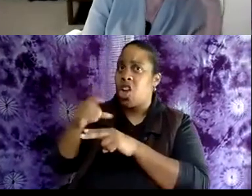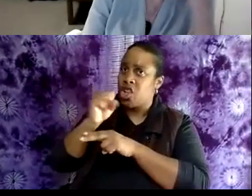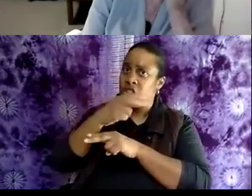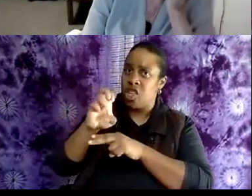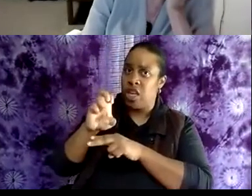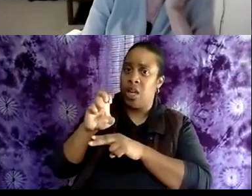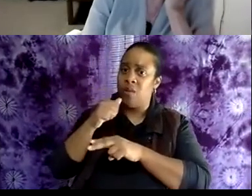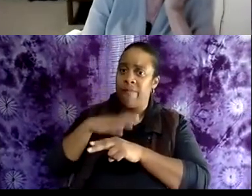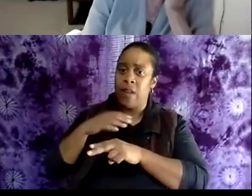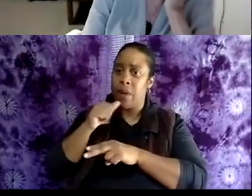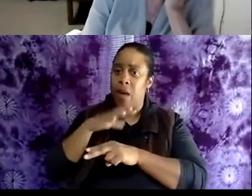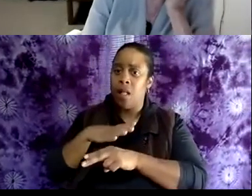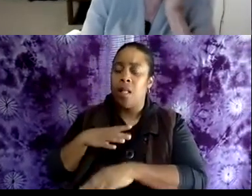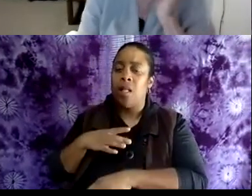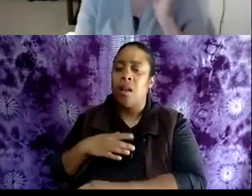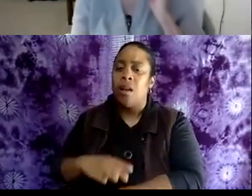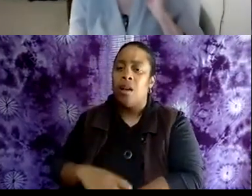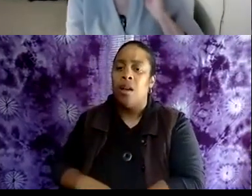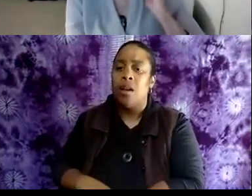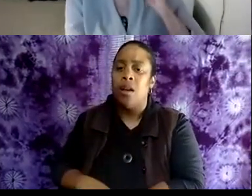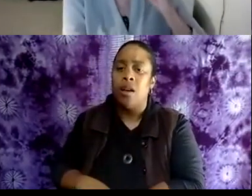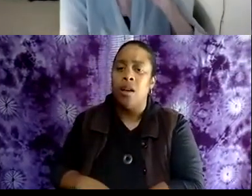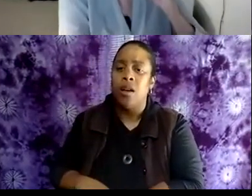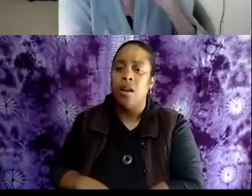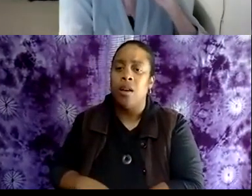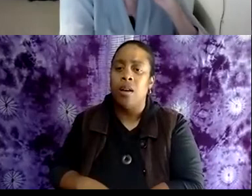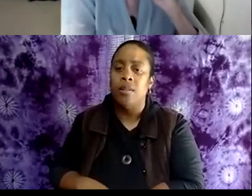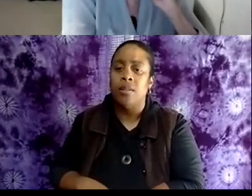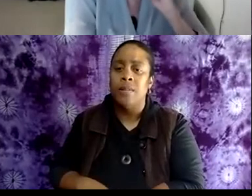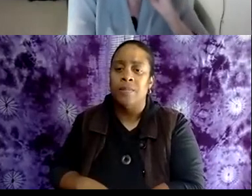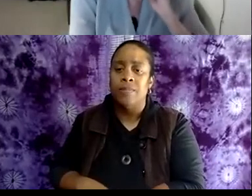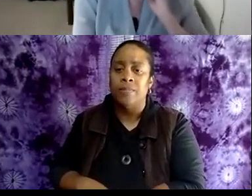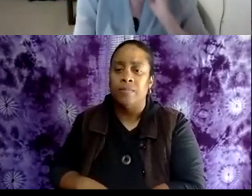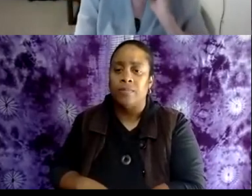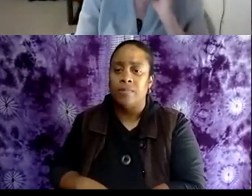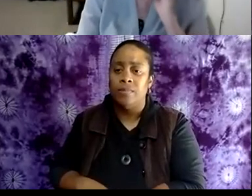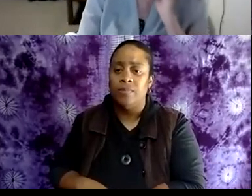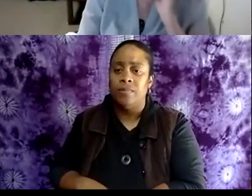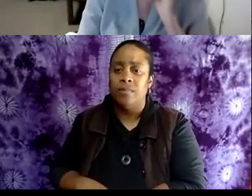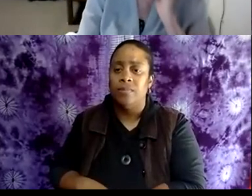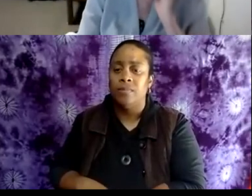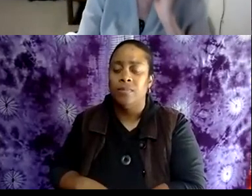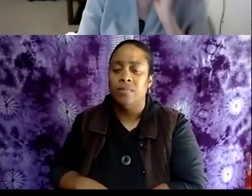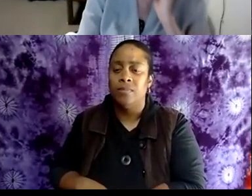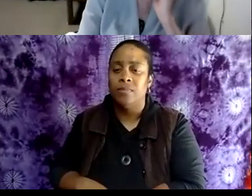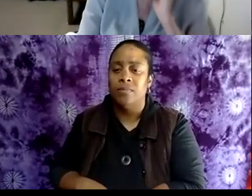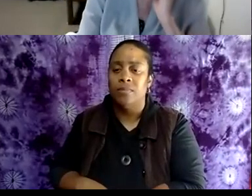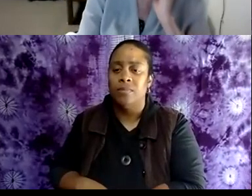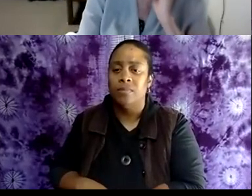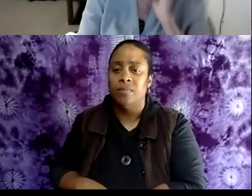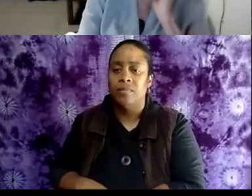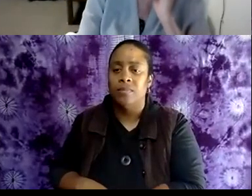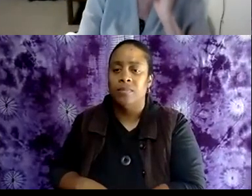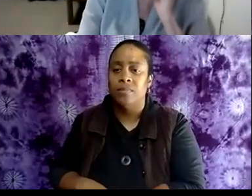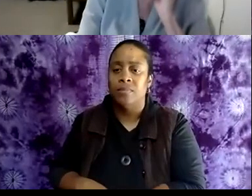But there was there was a time